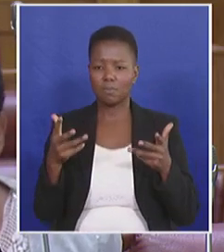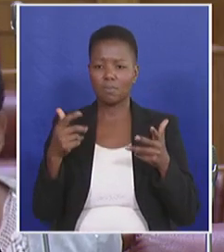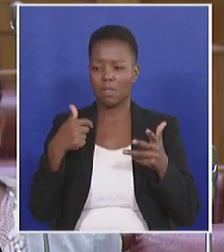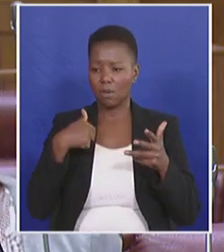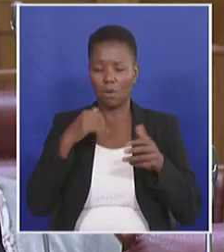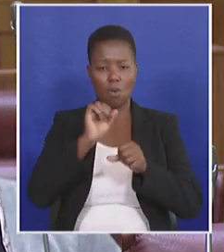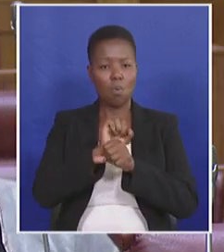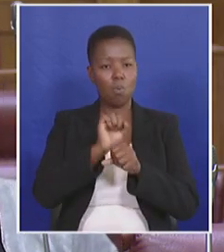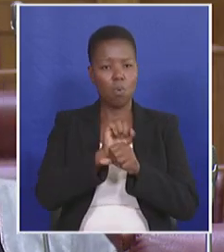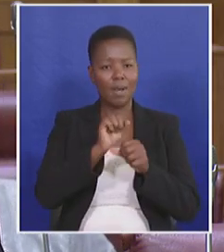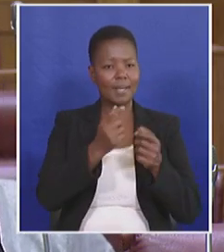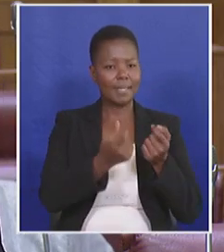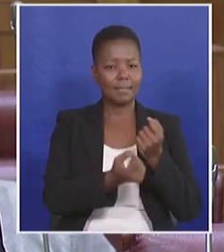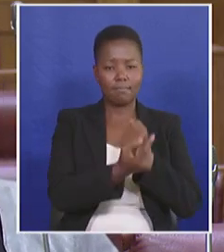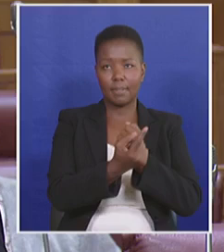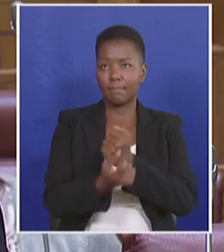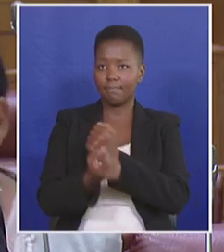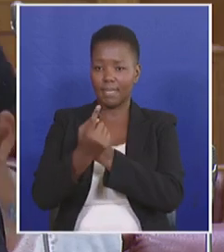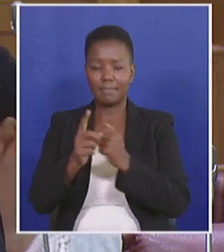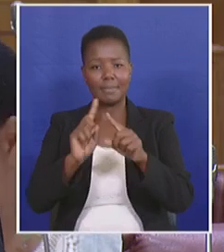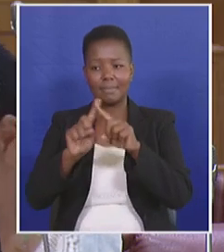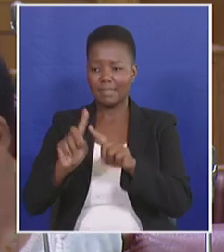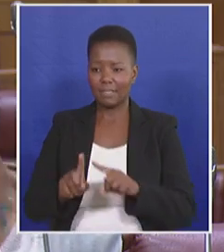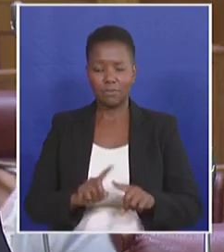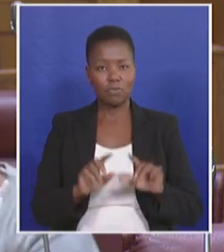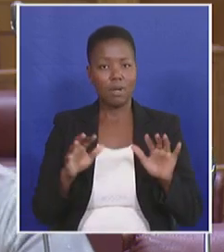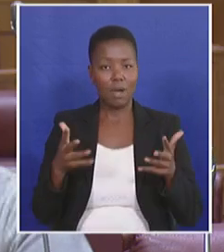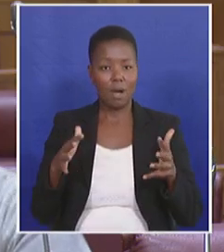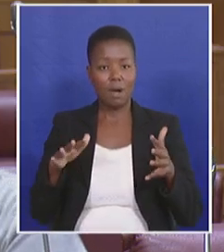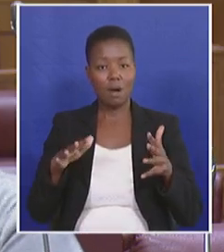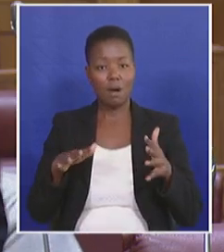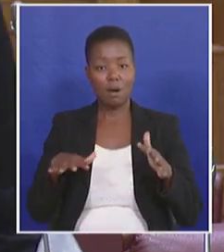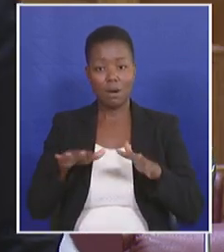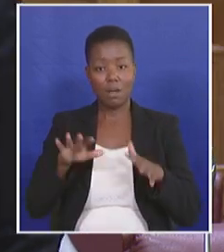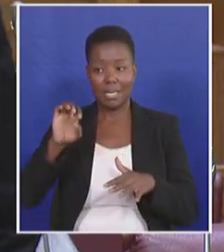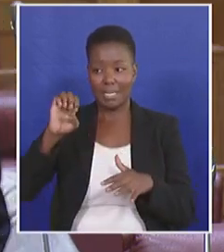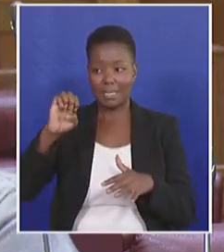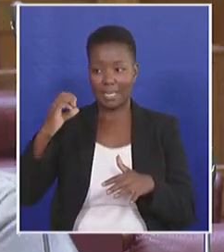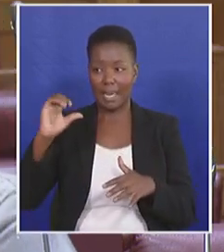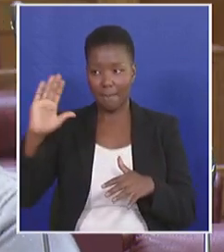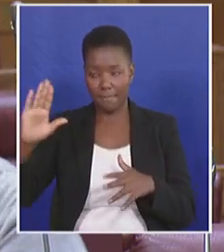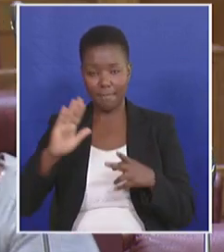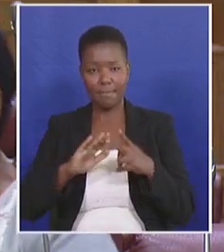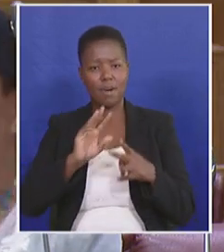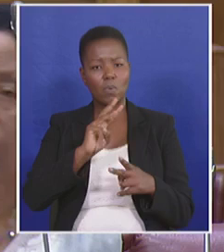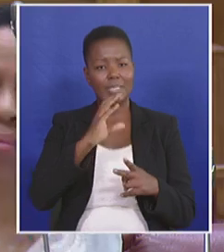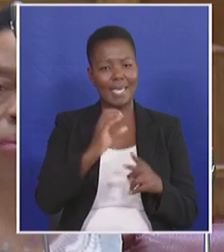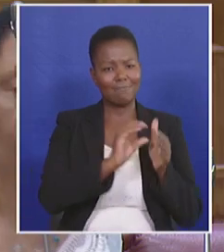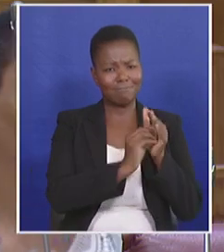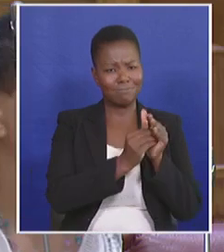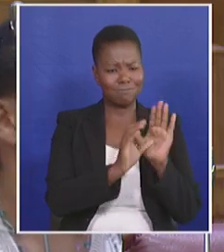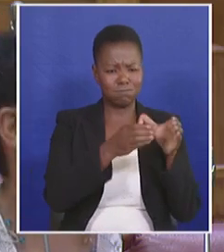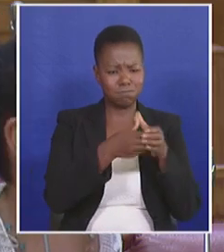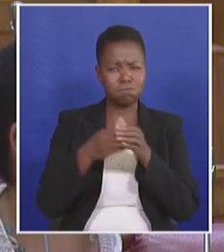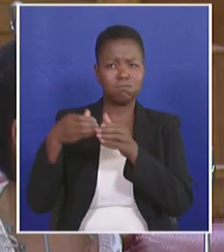the gang-infested sort of areas in the Eastern Cape. Now, what this question